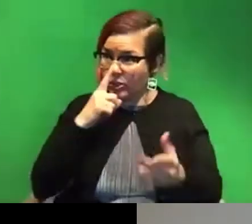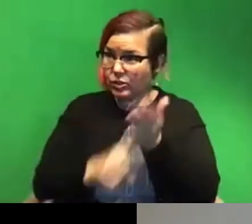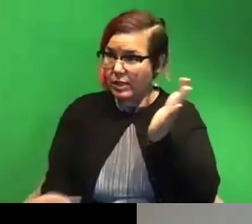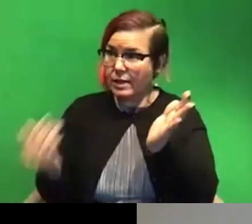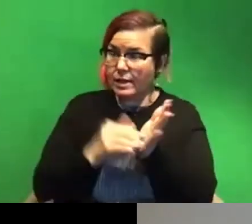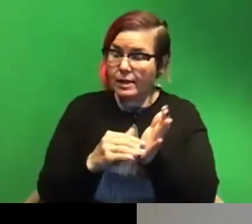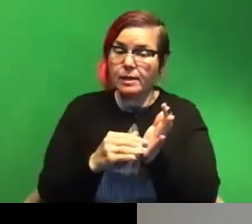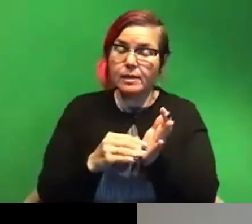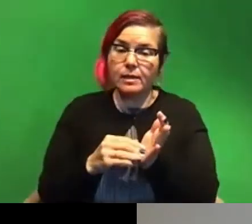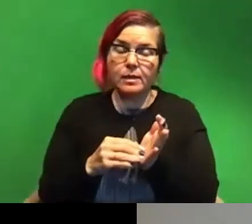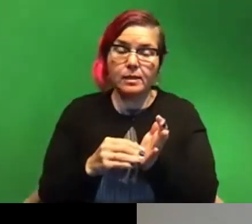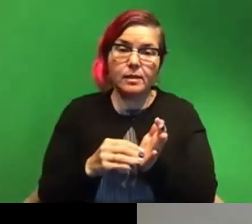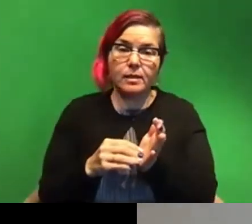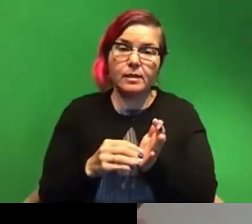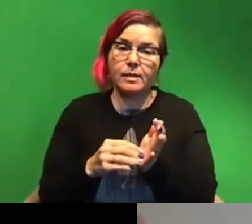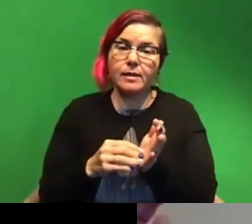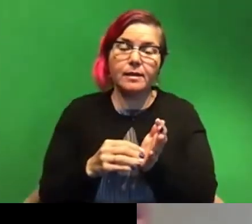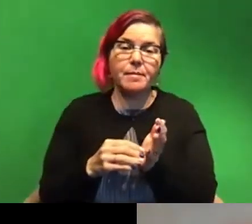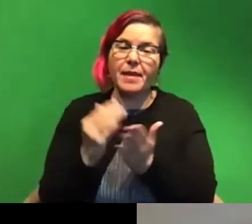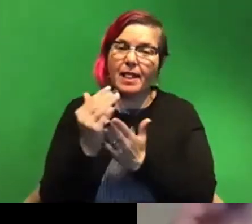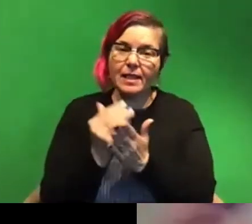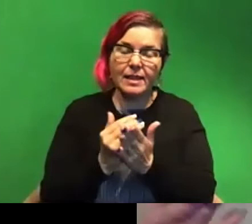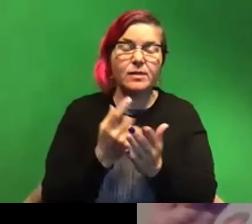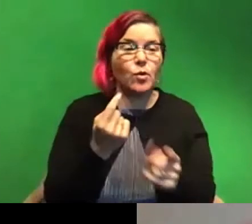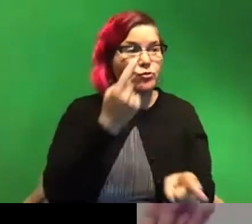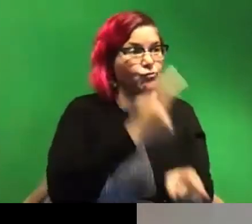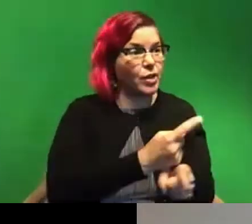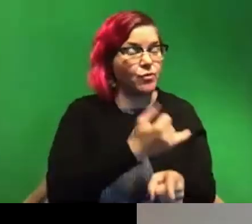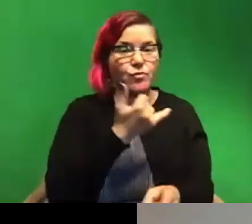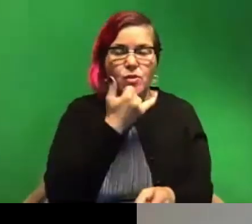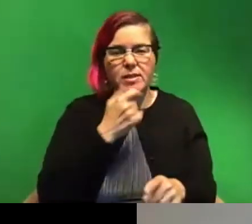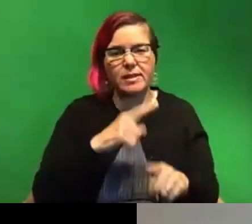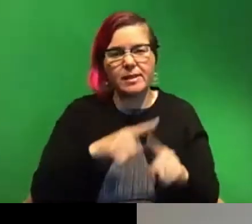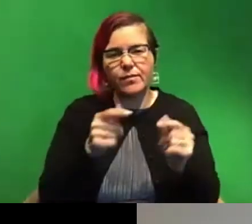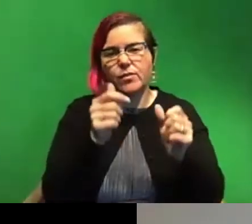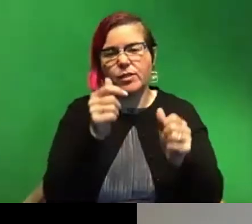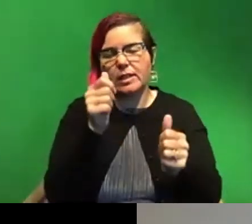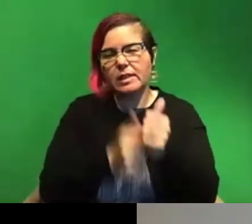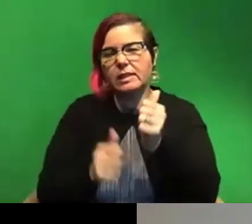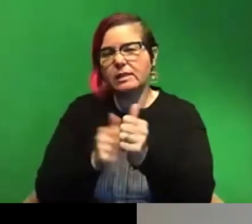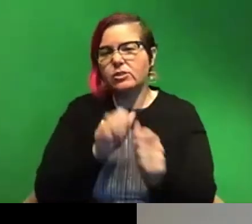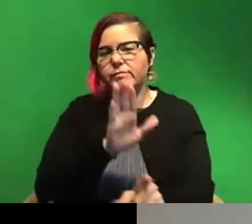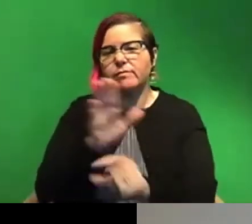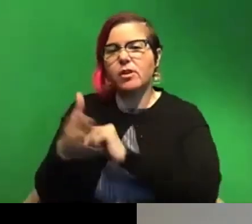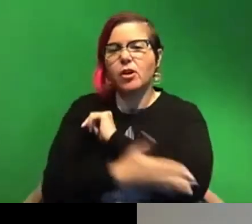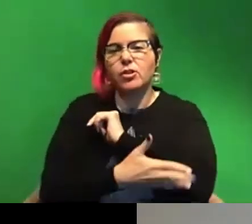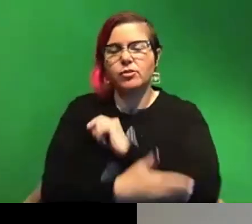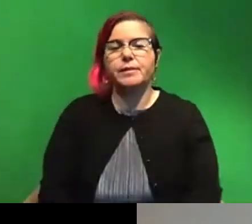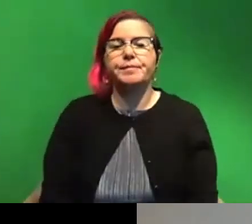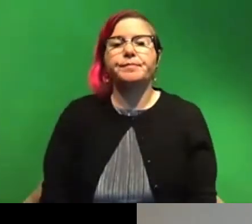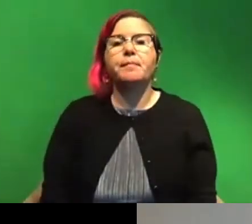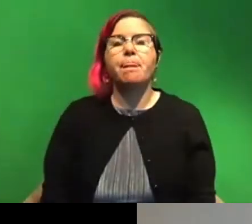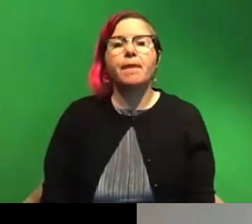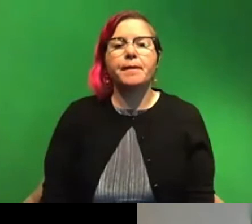And but that list of what's right and wrong is different for each country. So if there, a lot of your content